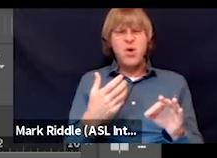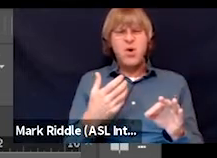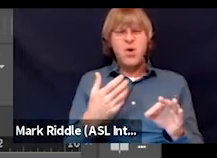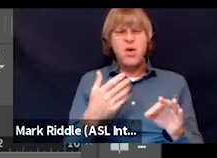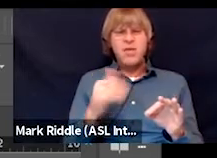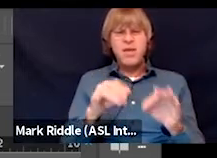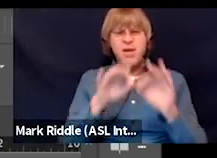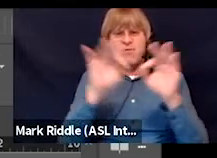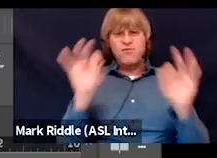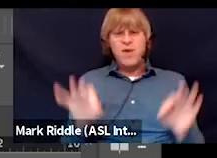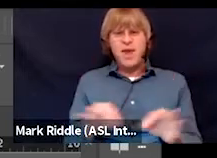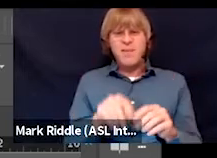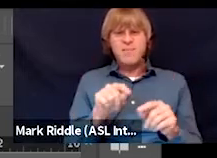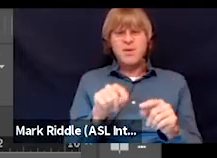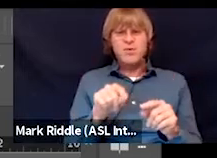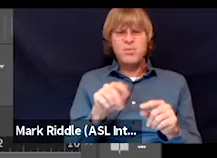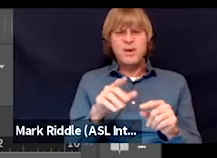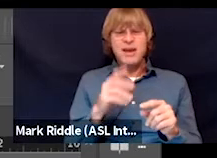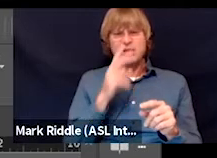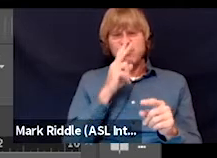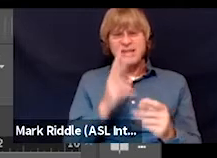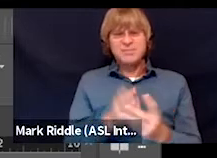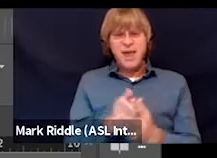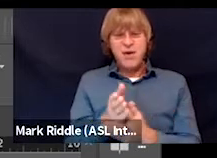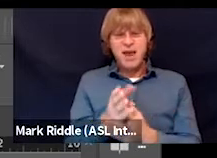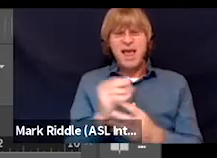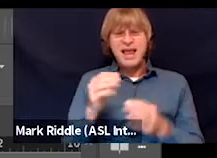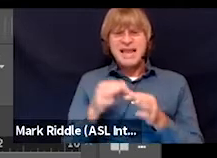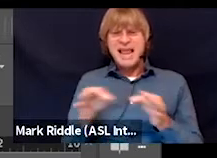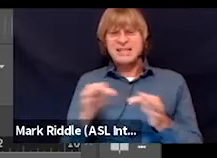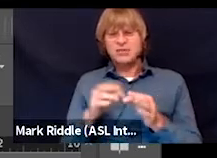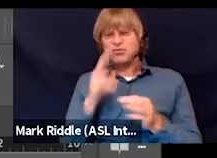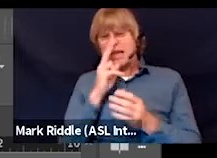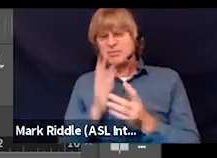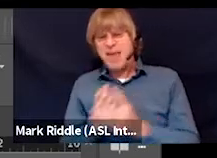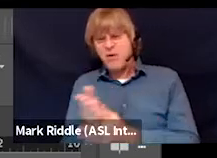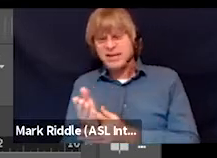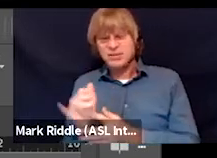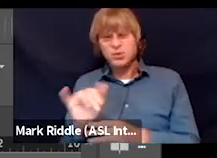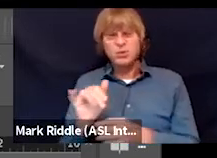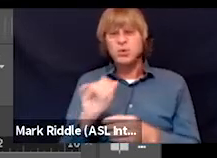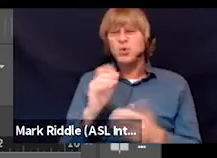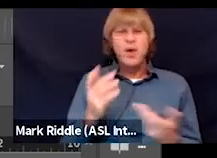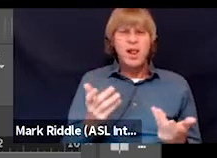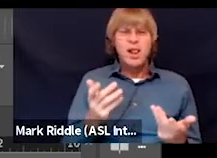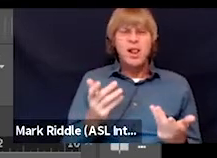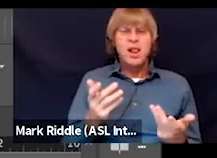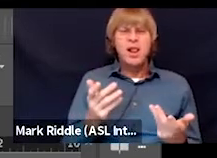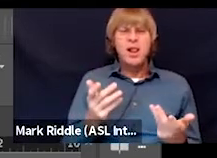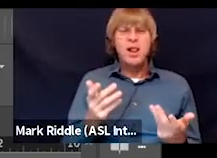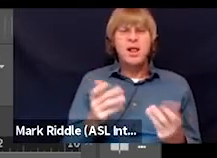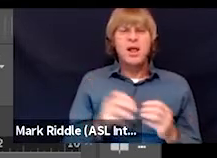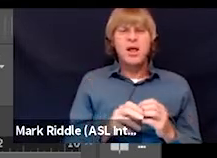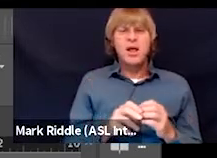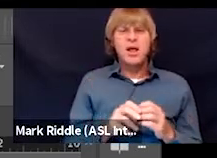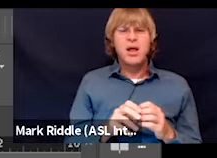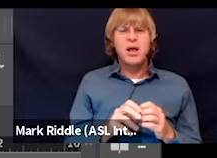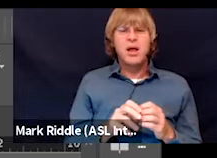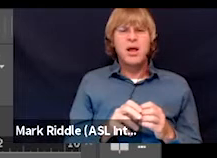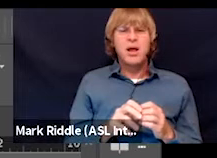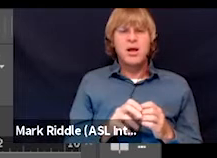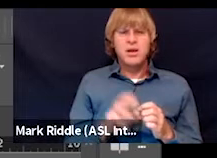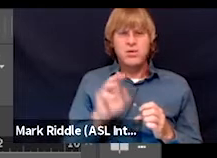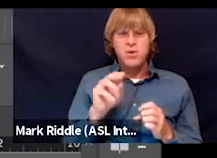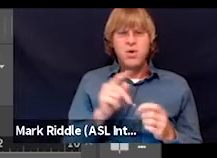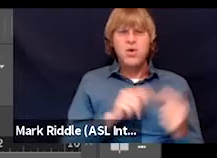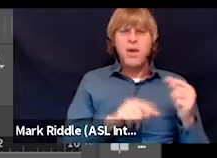the frame to be transparent and my text is going to be transparent. Well, no, we're going to